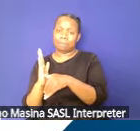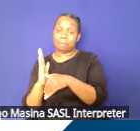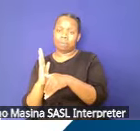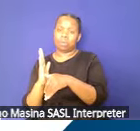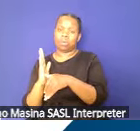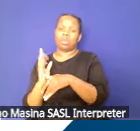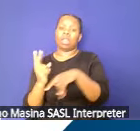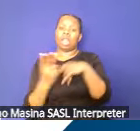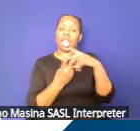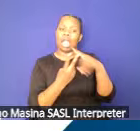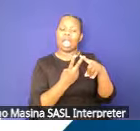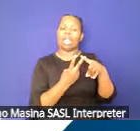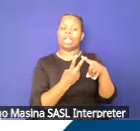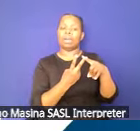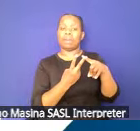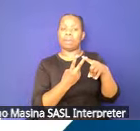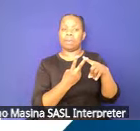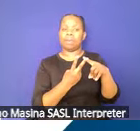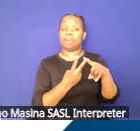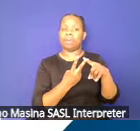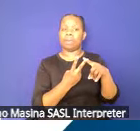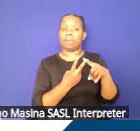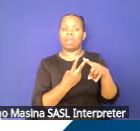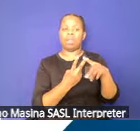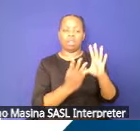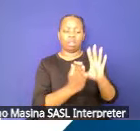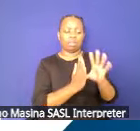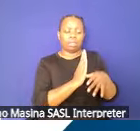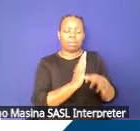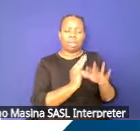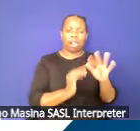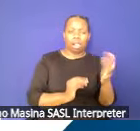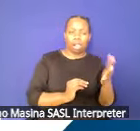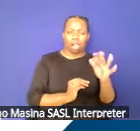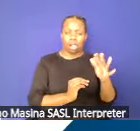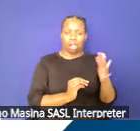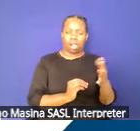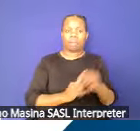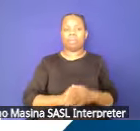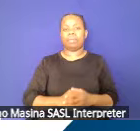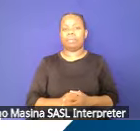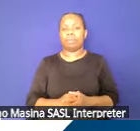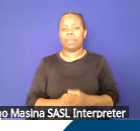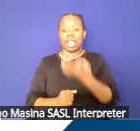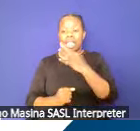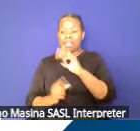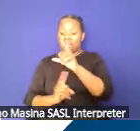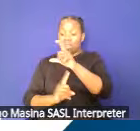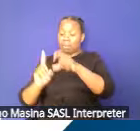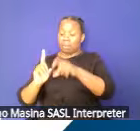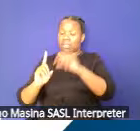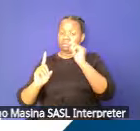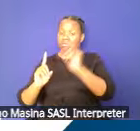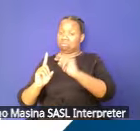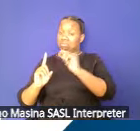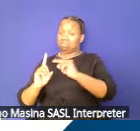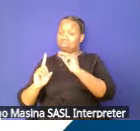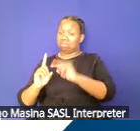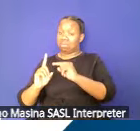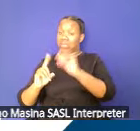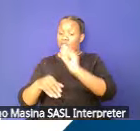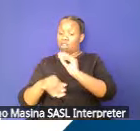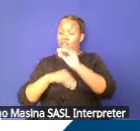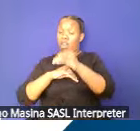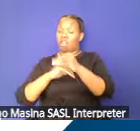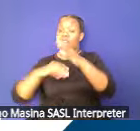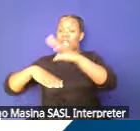and for the impairment. If a person is over the